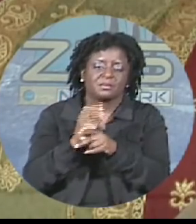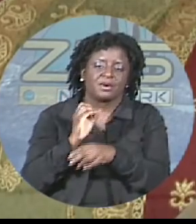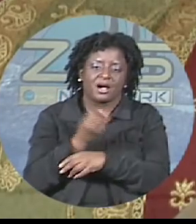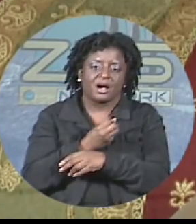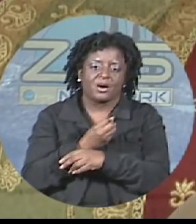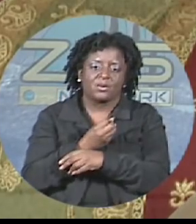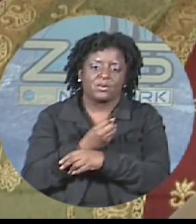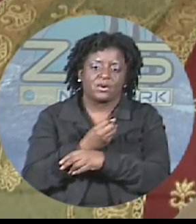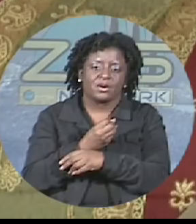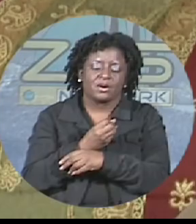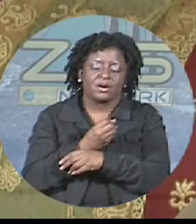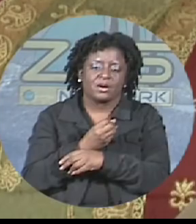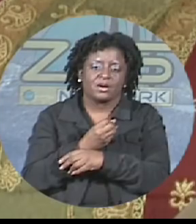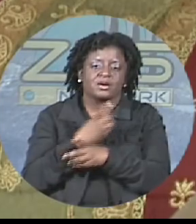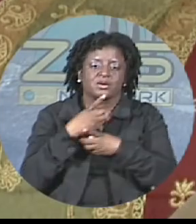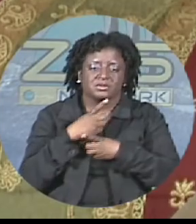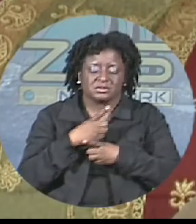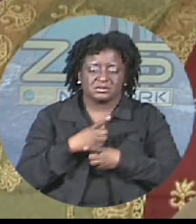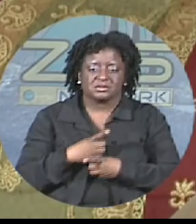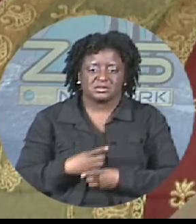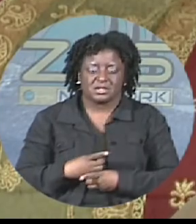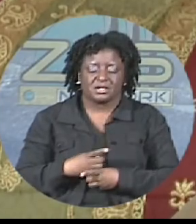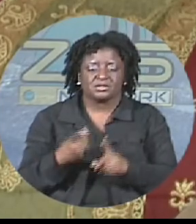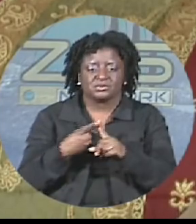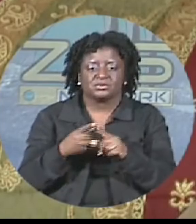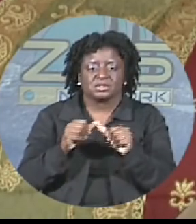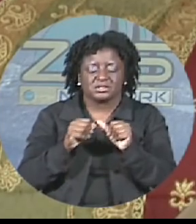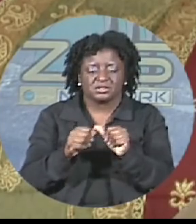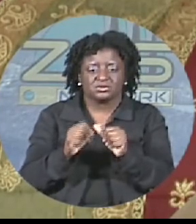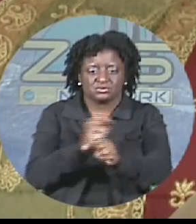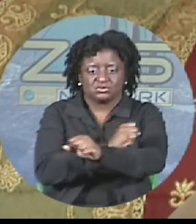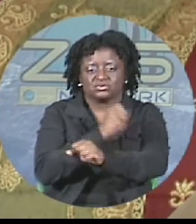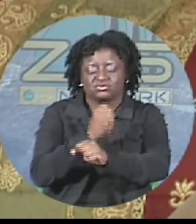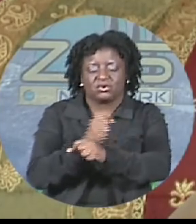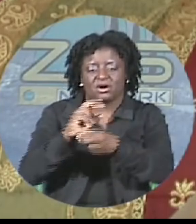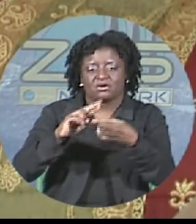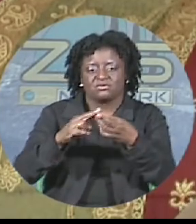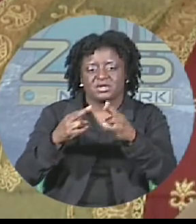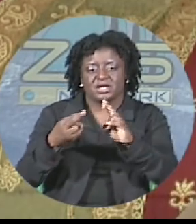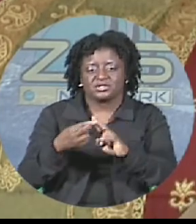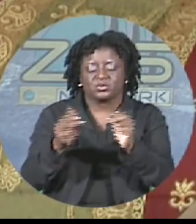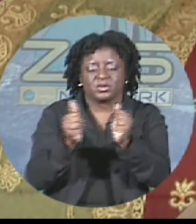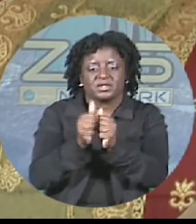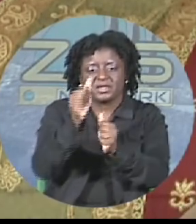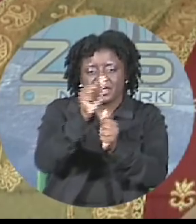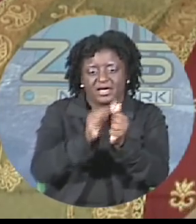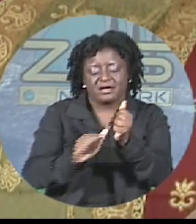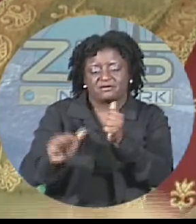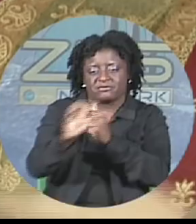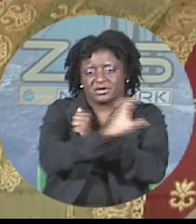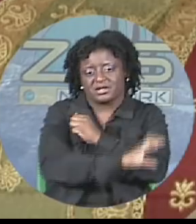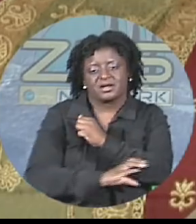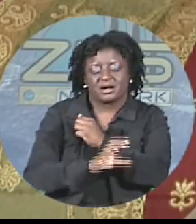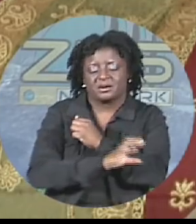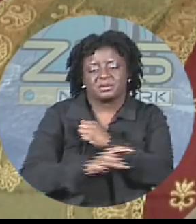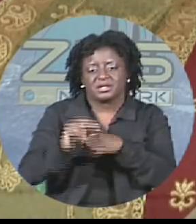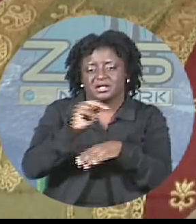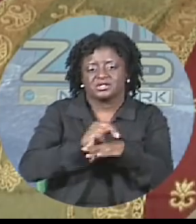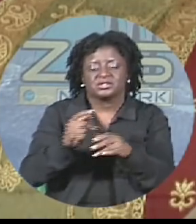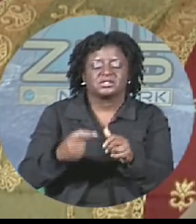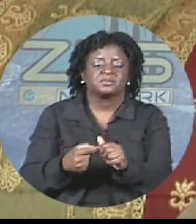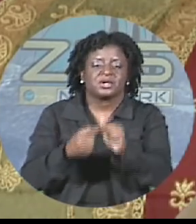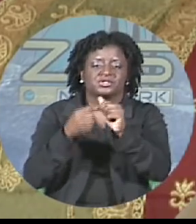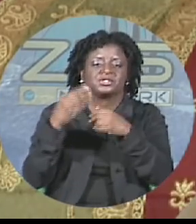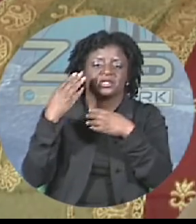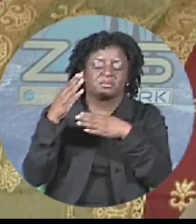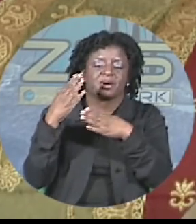will to continue our strong relations with every nation of the Caribbean, in particular with the